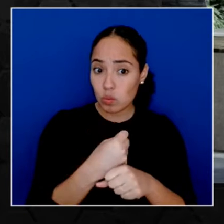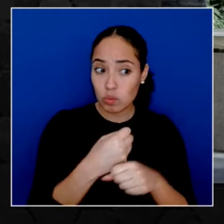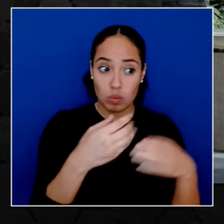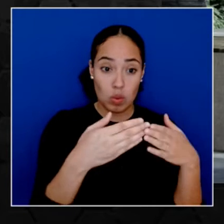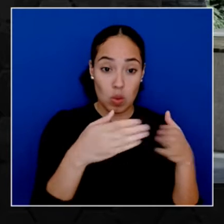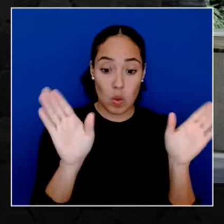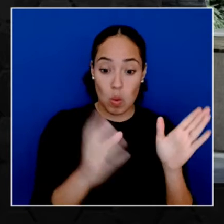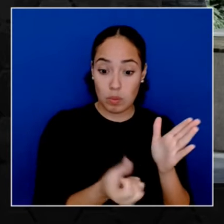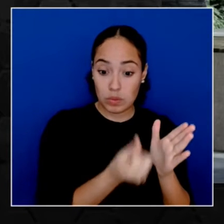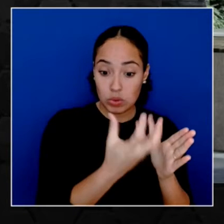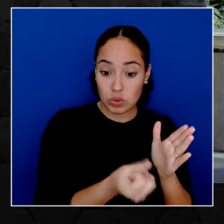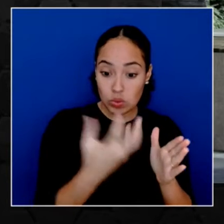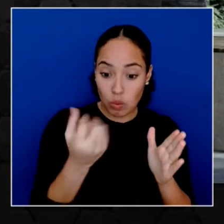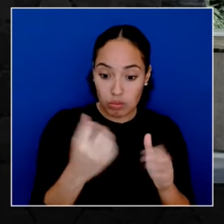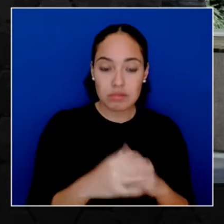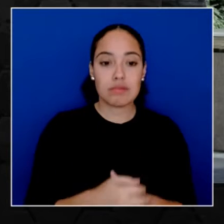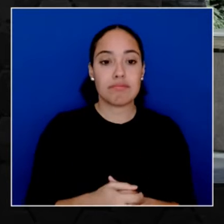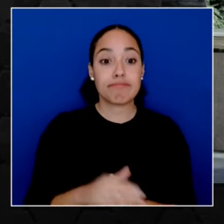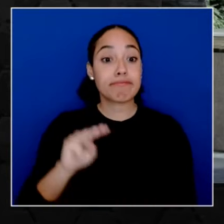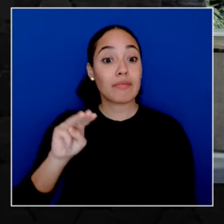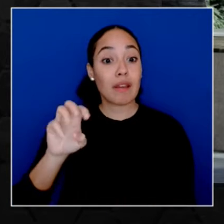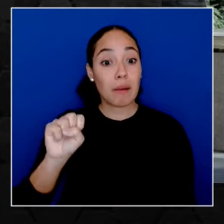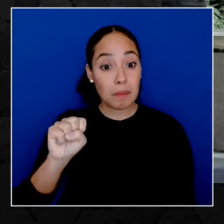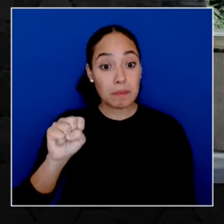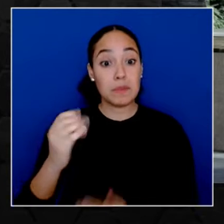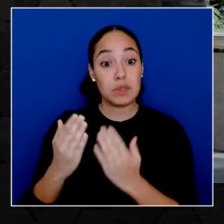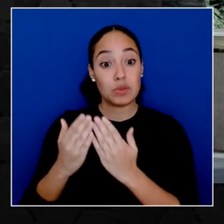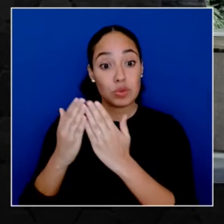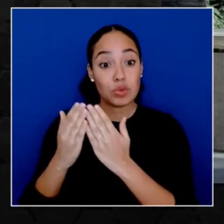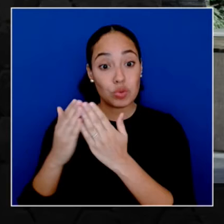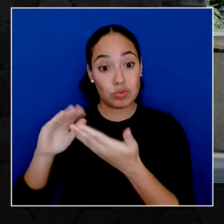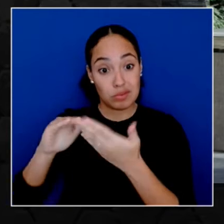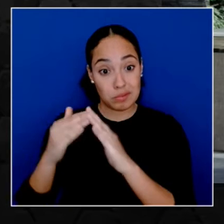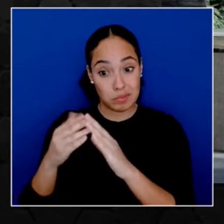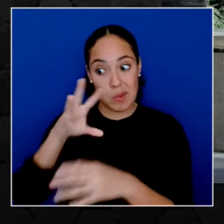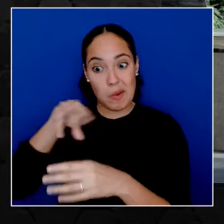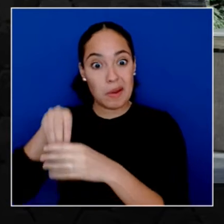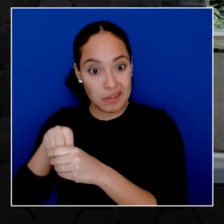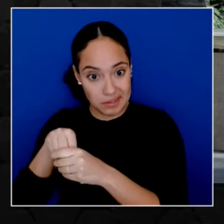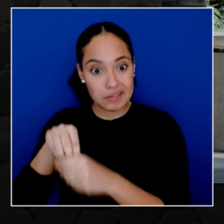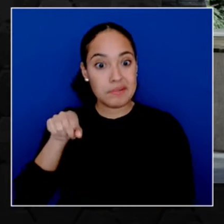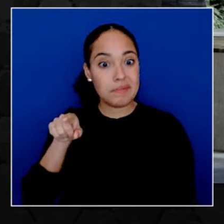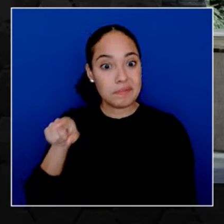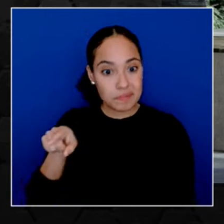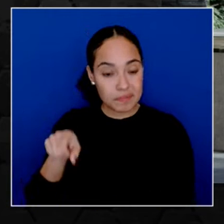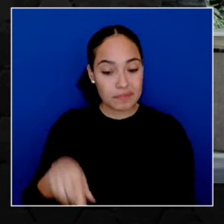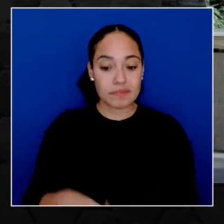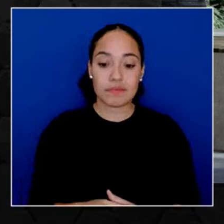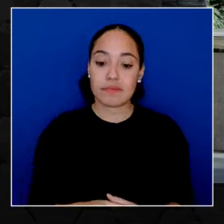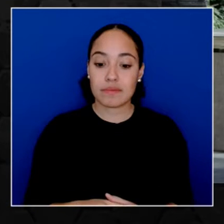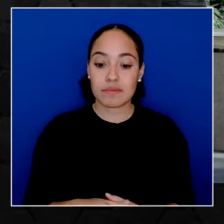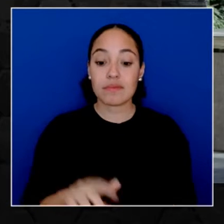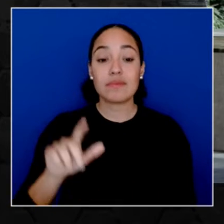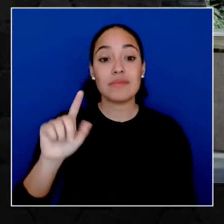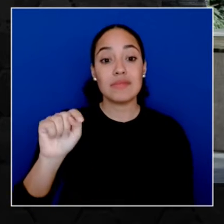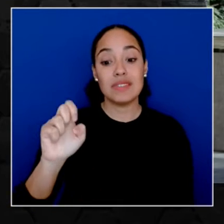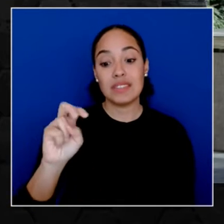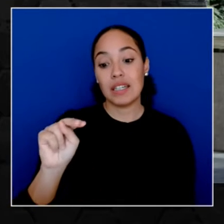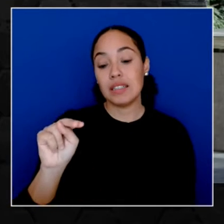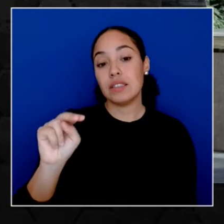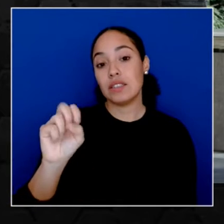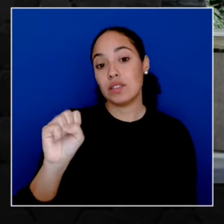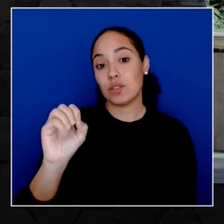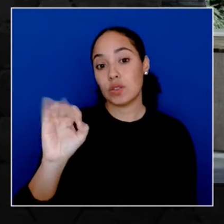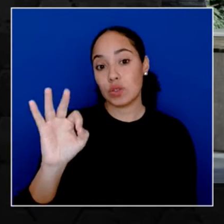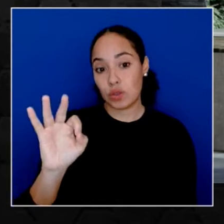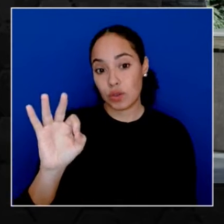contribute to TensorFlow. I contribute to TensorFlow a lot. So started learning more about machine learning and developing a taste for it along